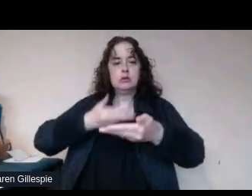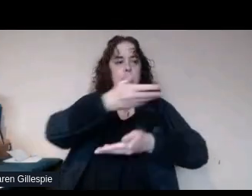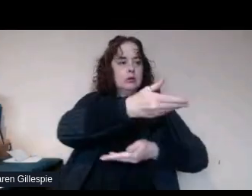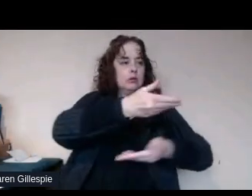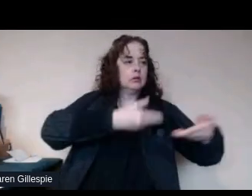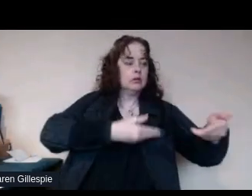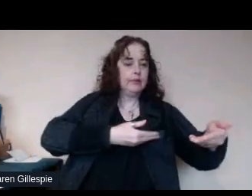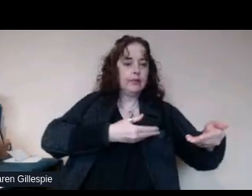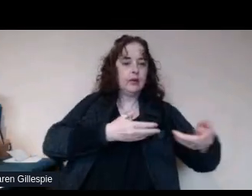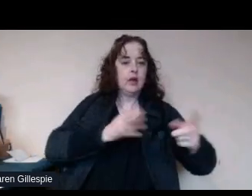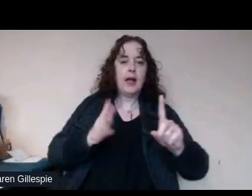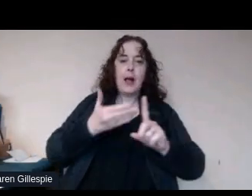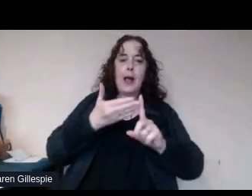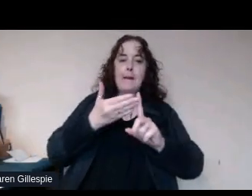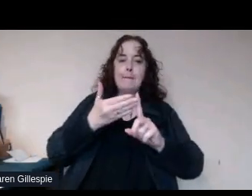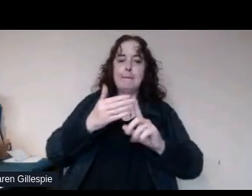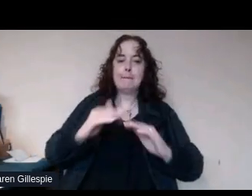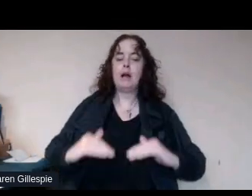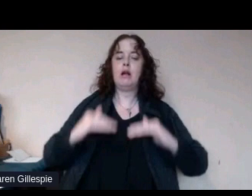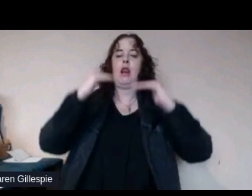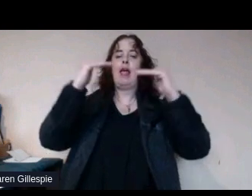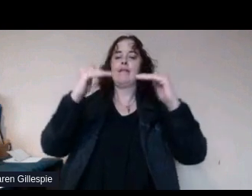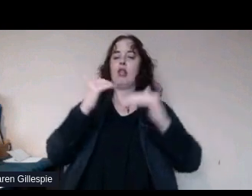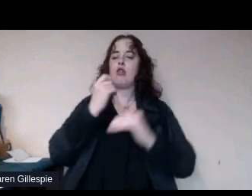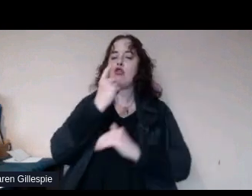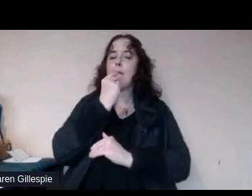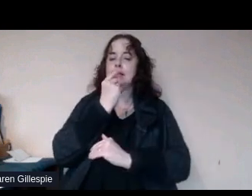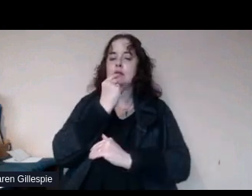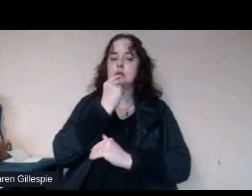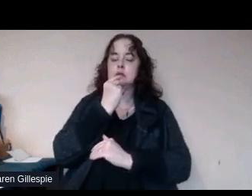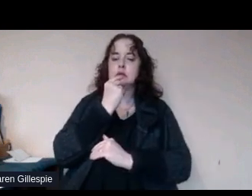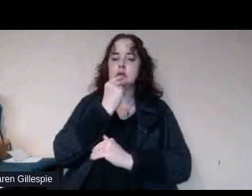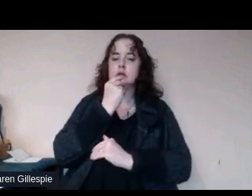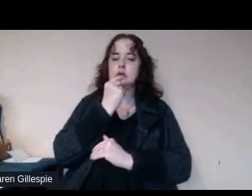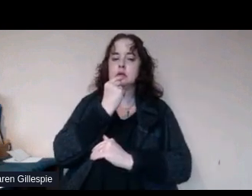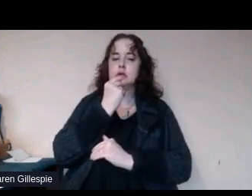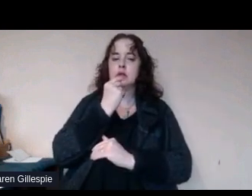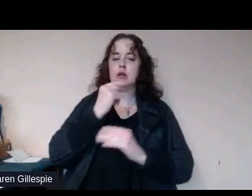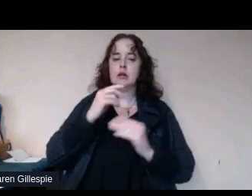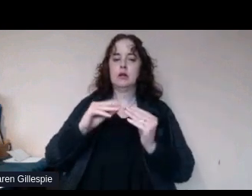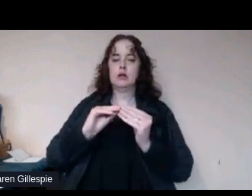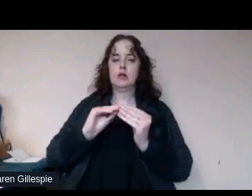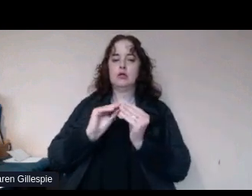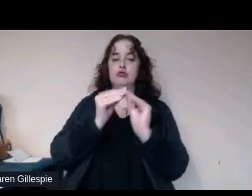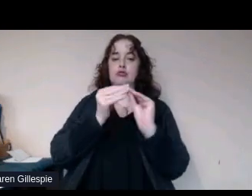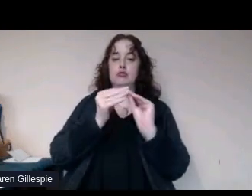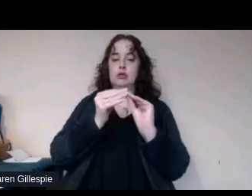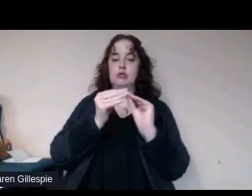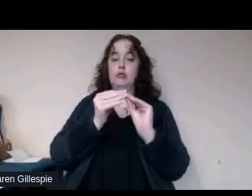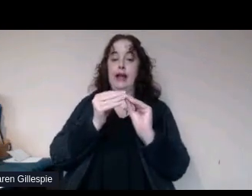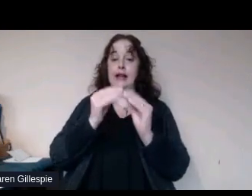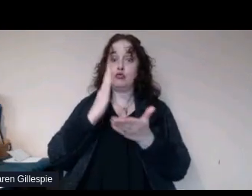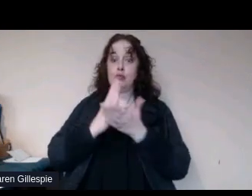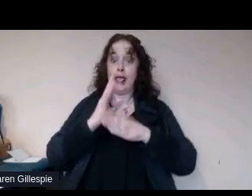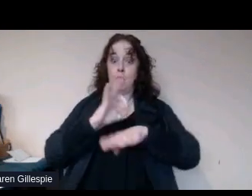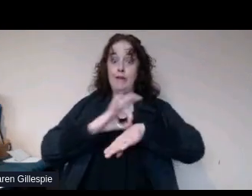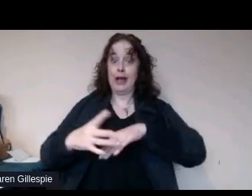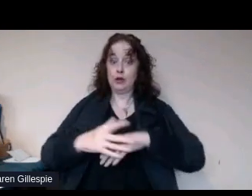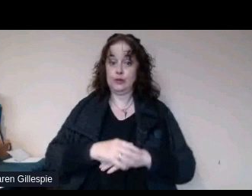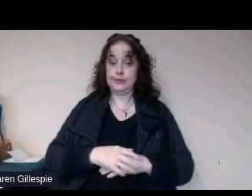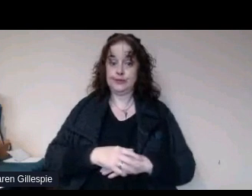with the aim to raise the level of competence and in ultimate case to create a real profession